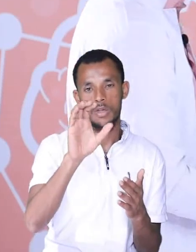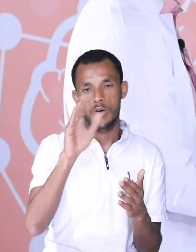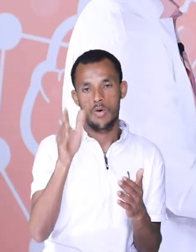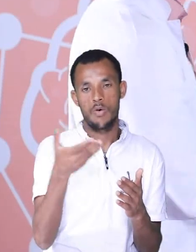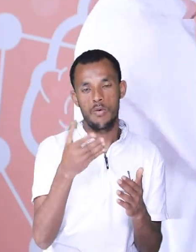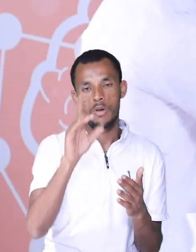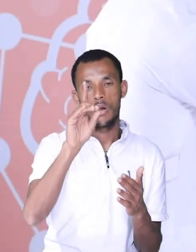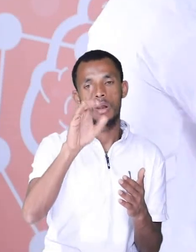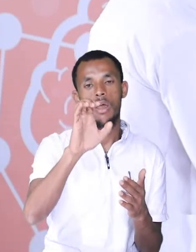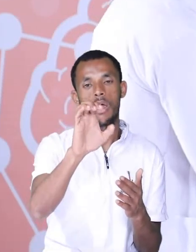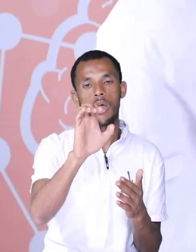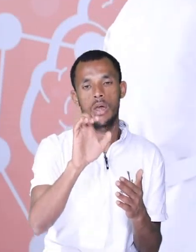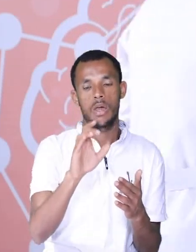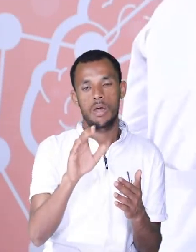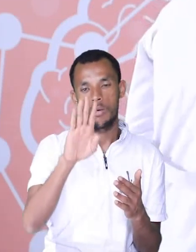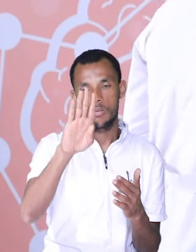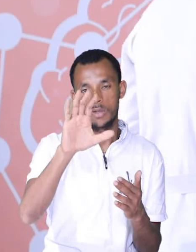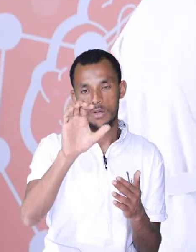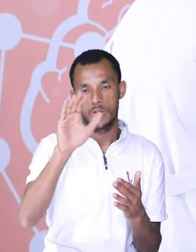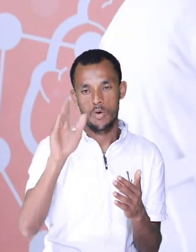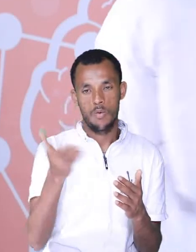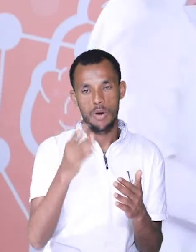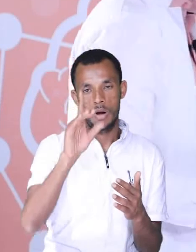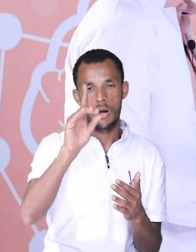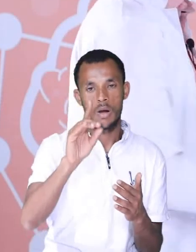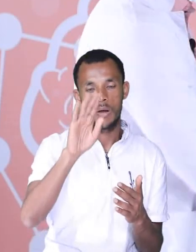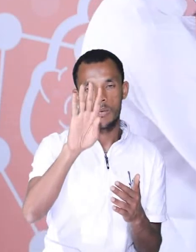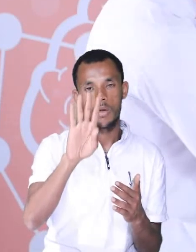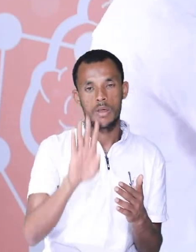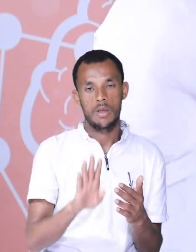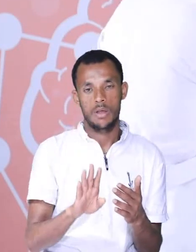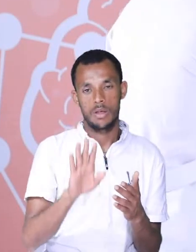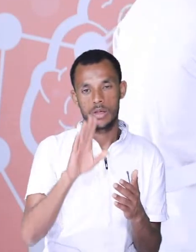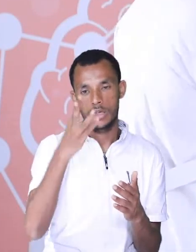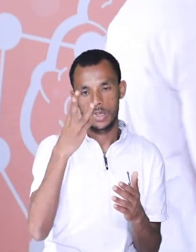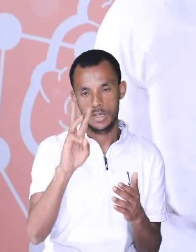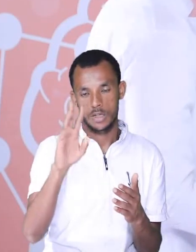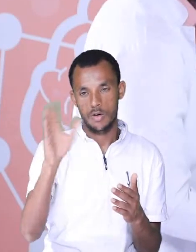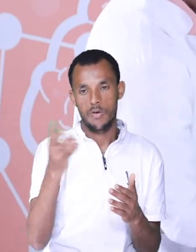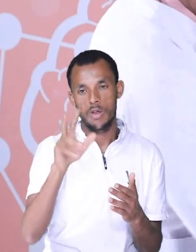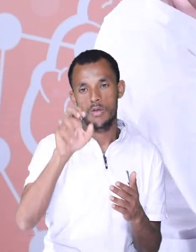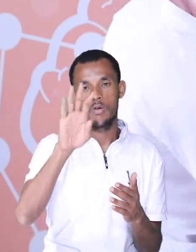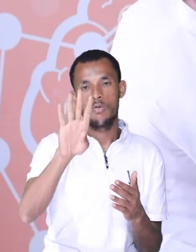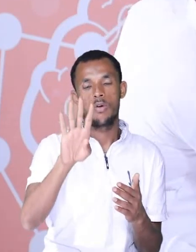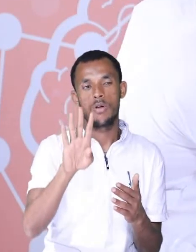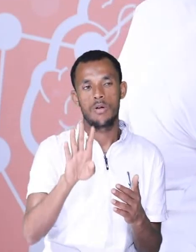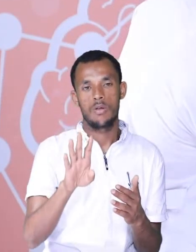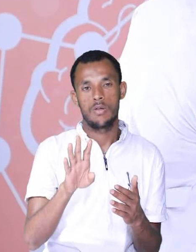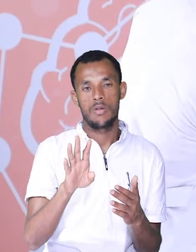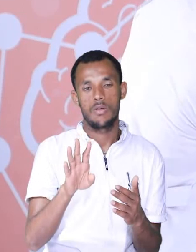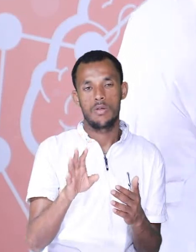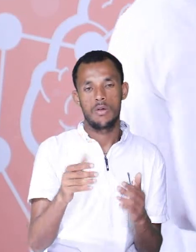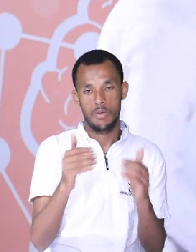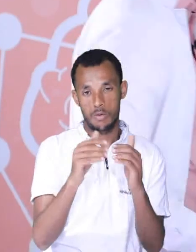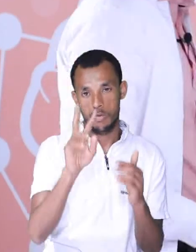over DE, BC over DB. Therefore, 16 over 24, that